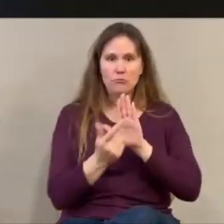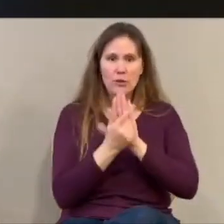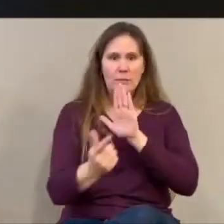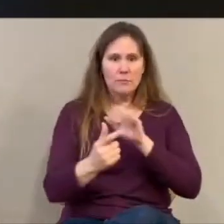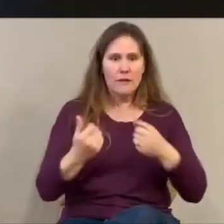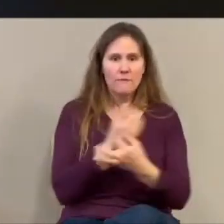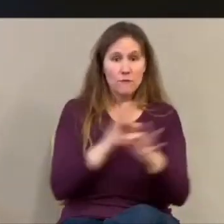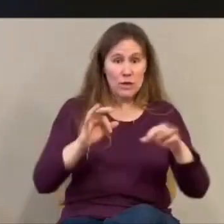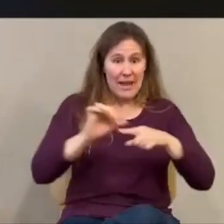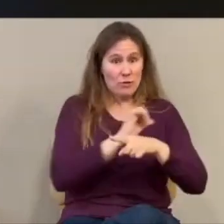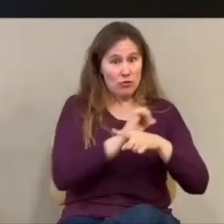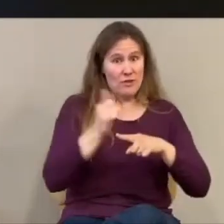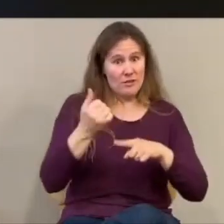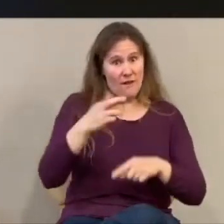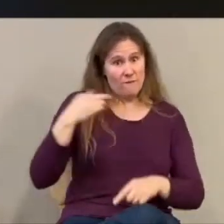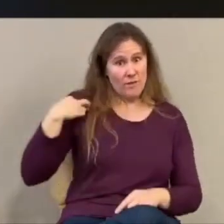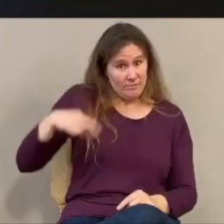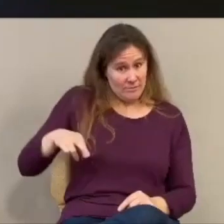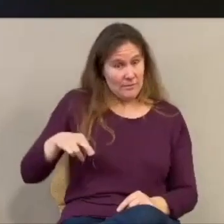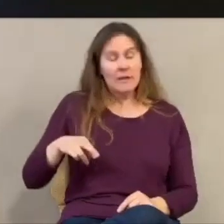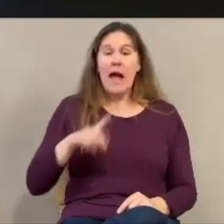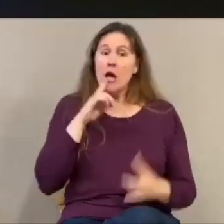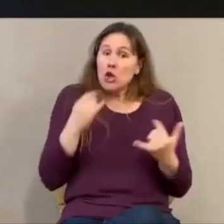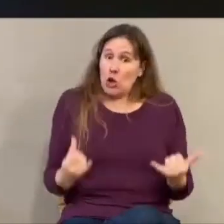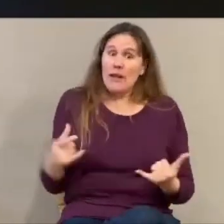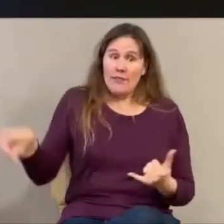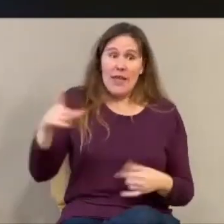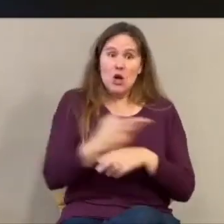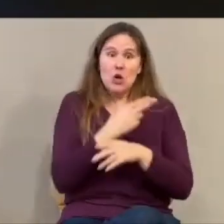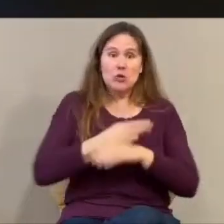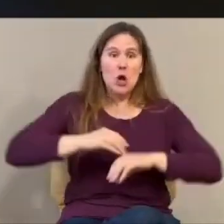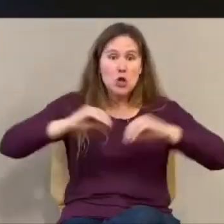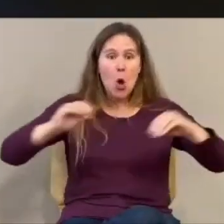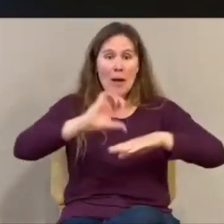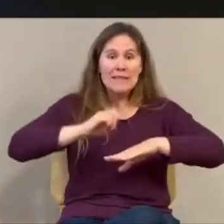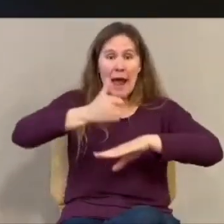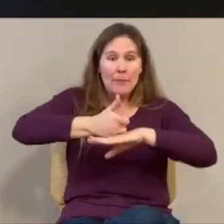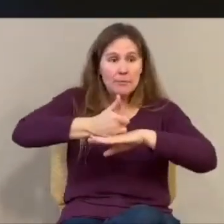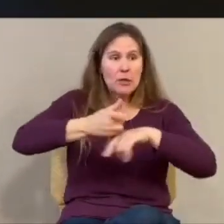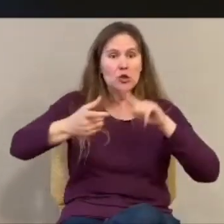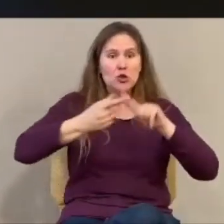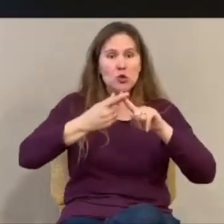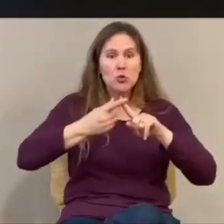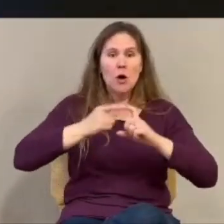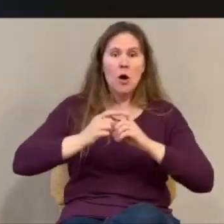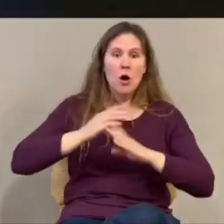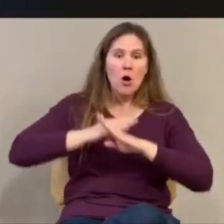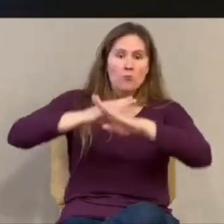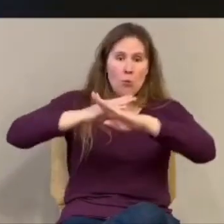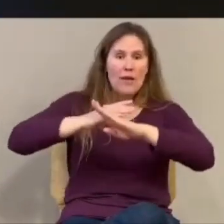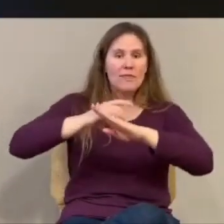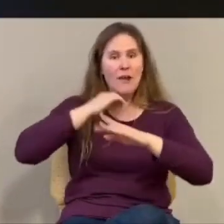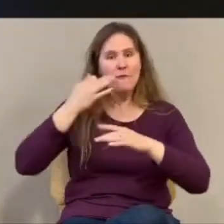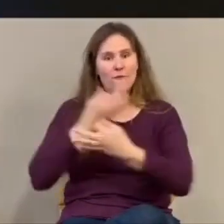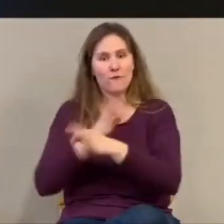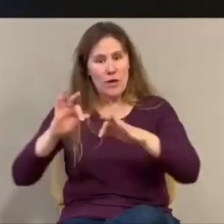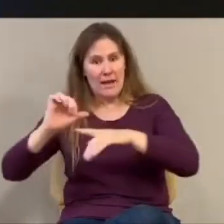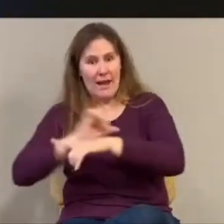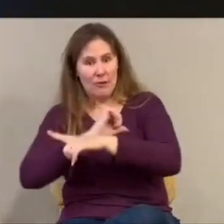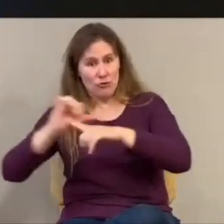free exercise thereof. And currently, they're using the no establishment to prohibit the free